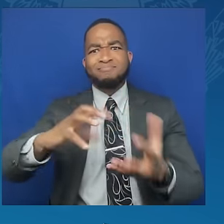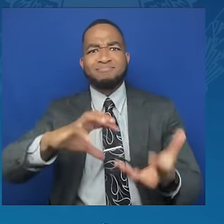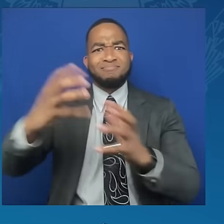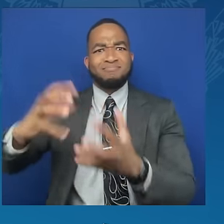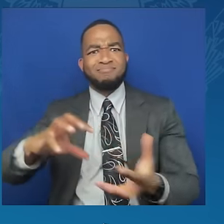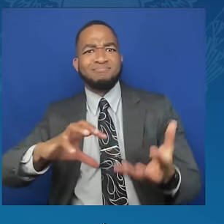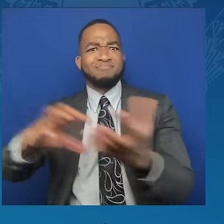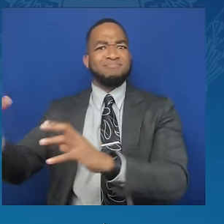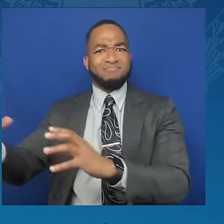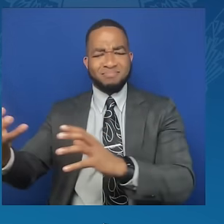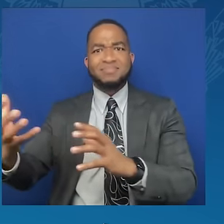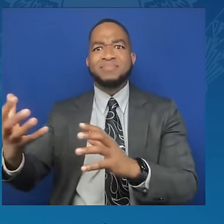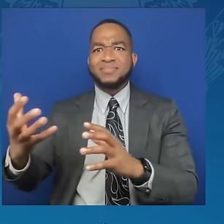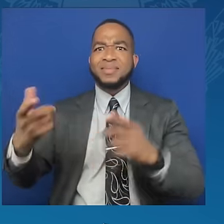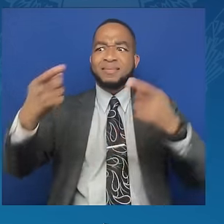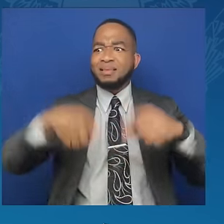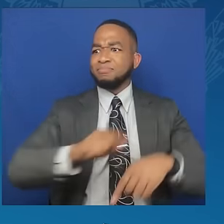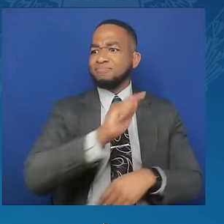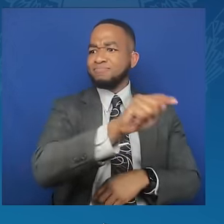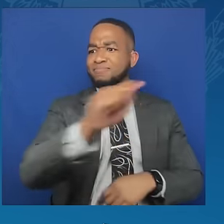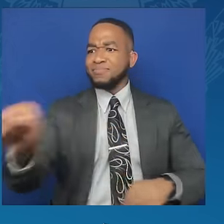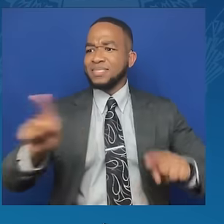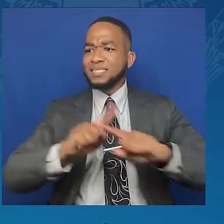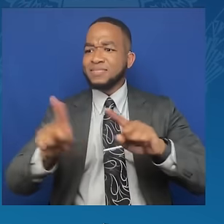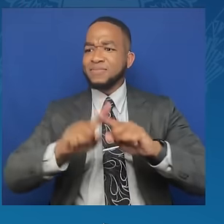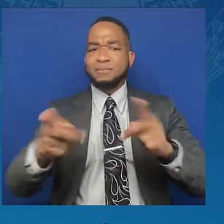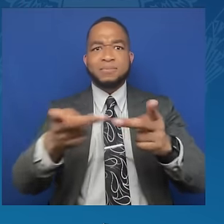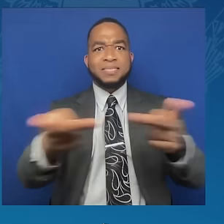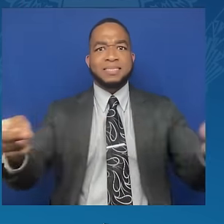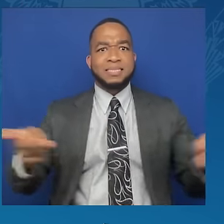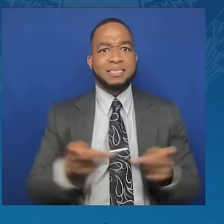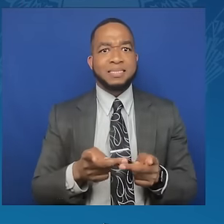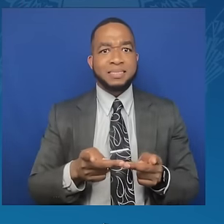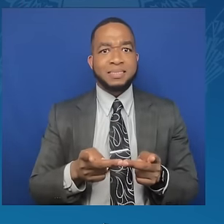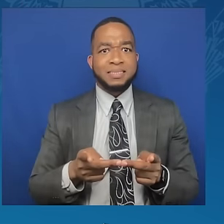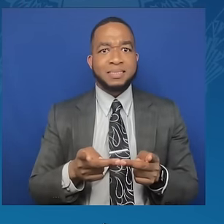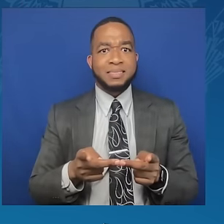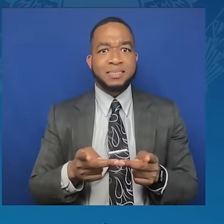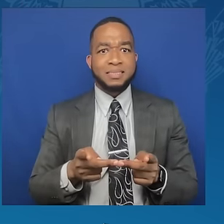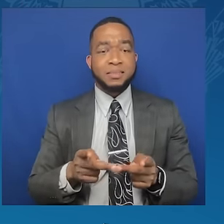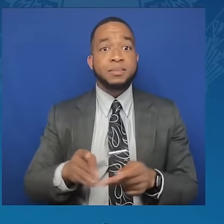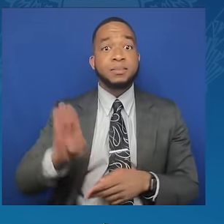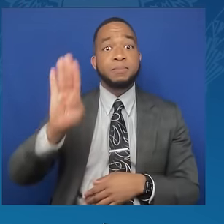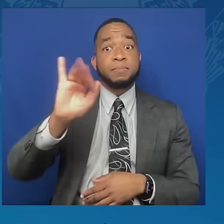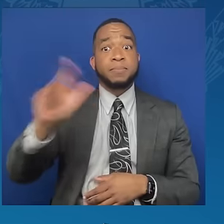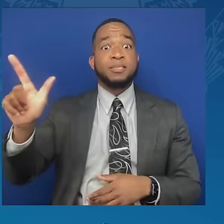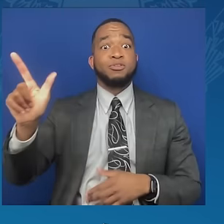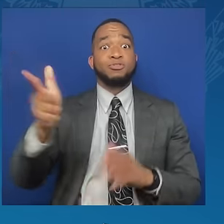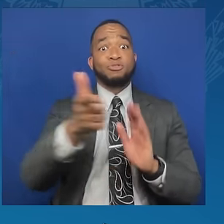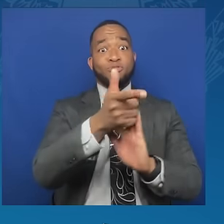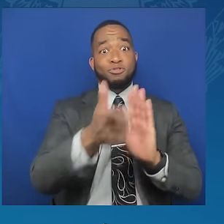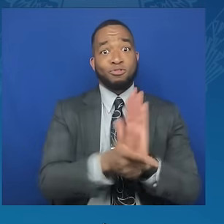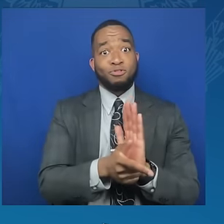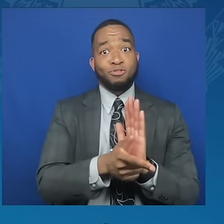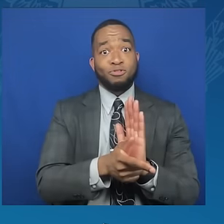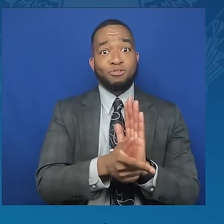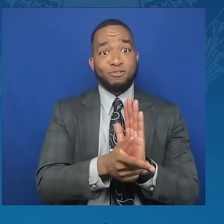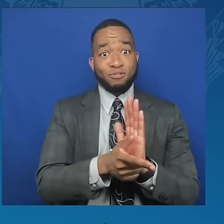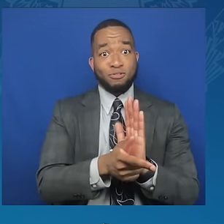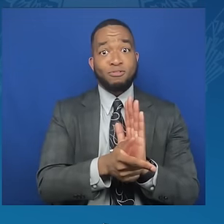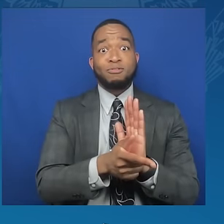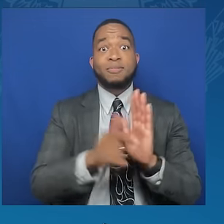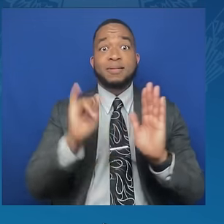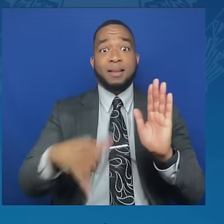bills to limit voting. We see book burnings and book bannings. We see the rise of a